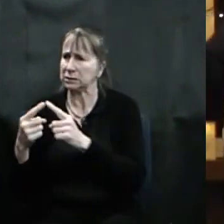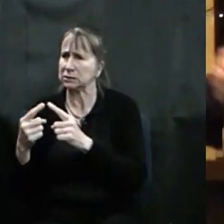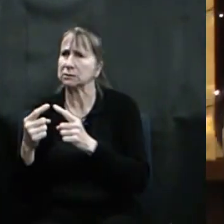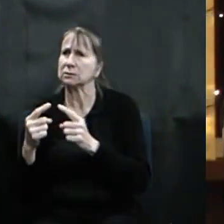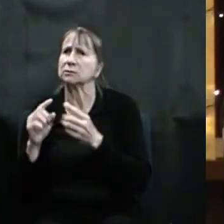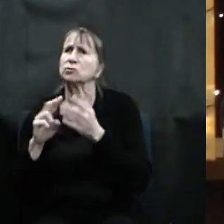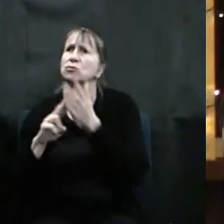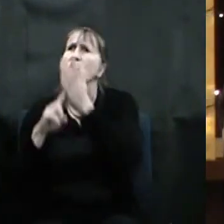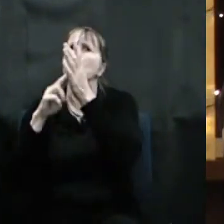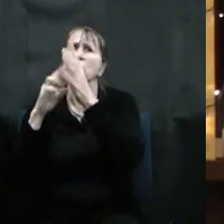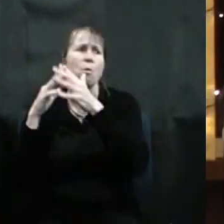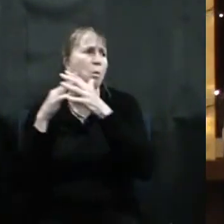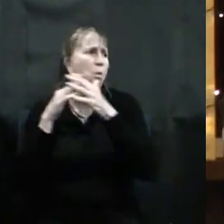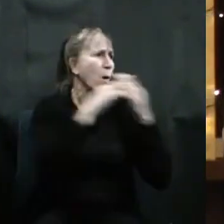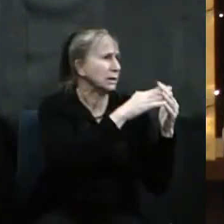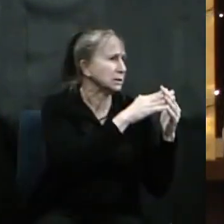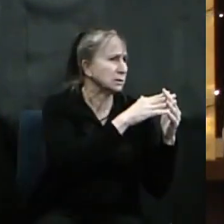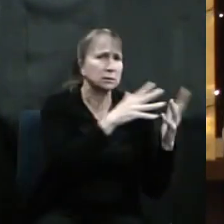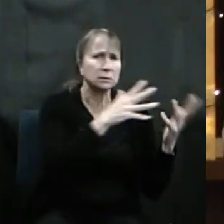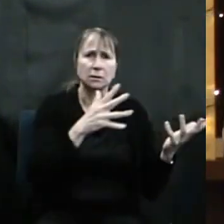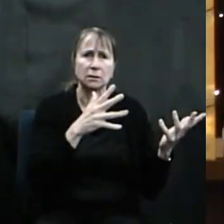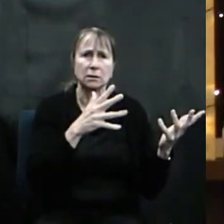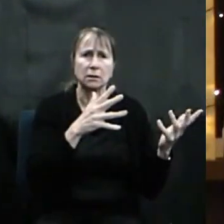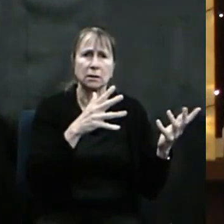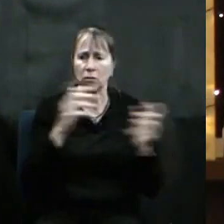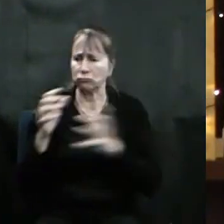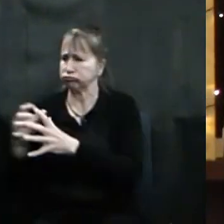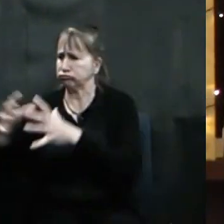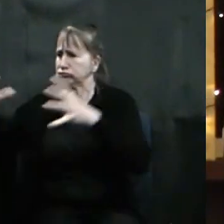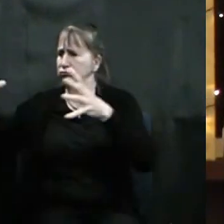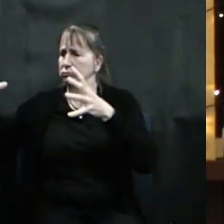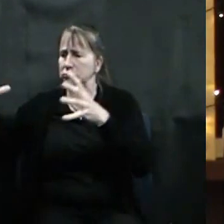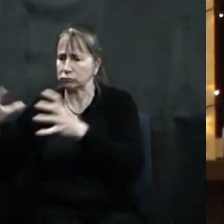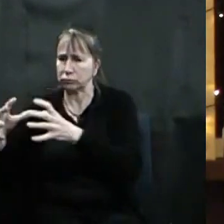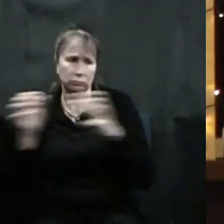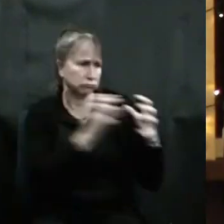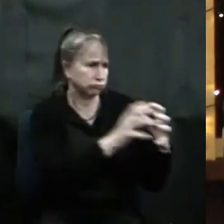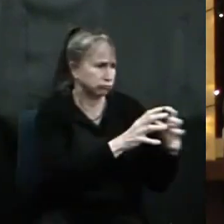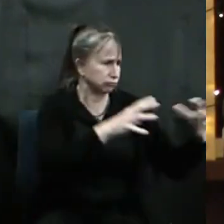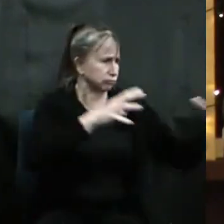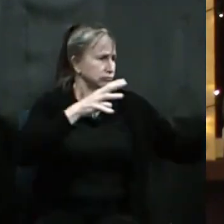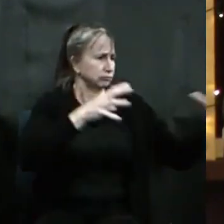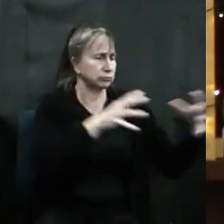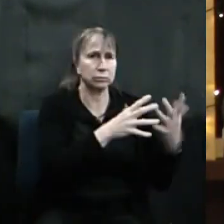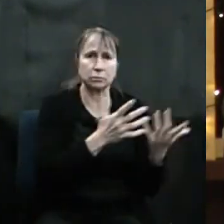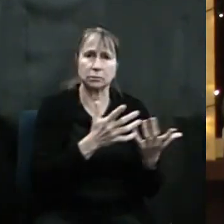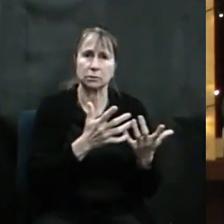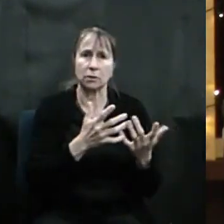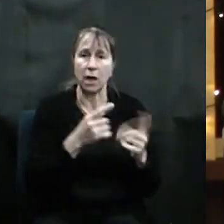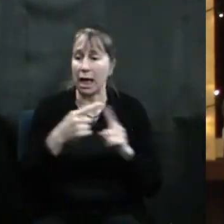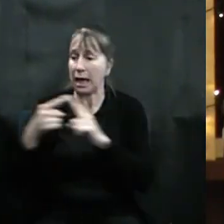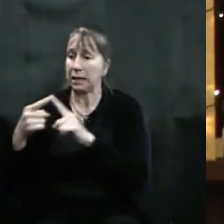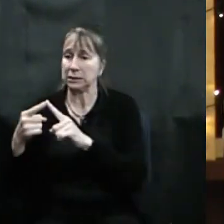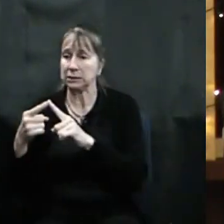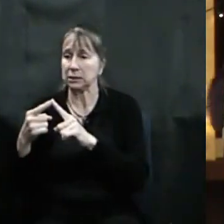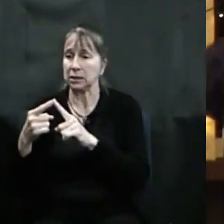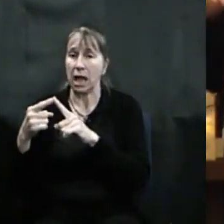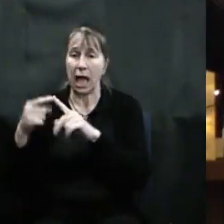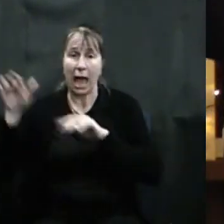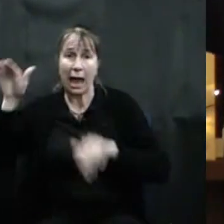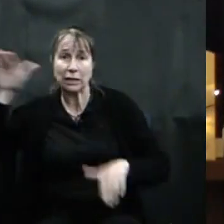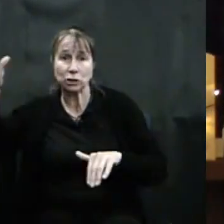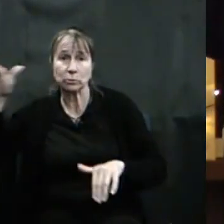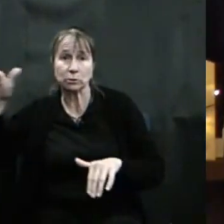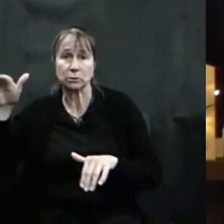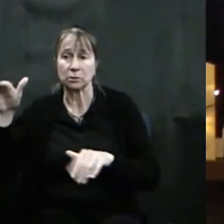of Israel. They took it in turns to be the great empires. To the east, you've got Egypt, Greece, and Rome. To the